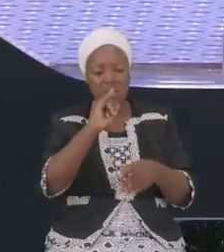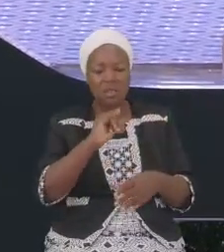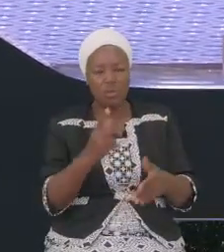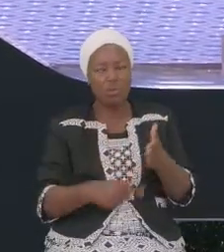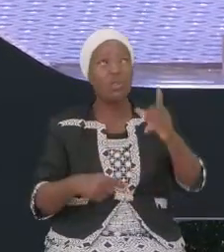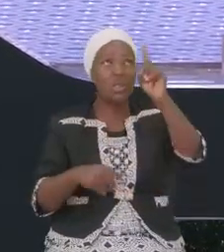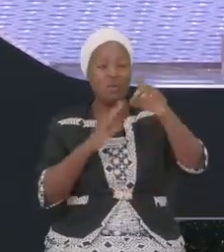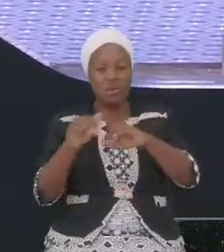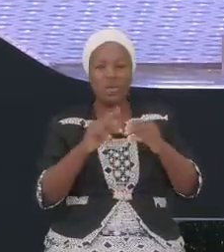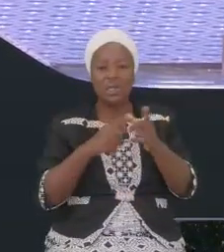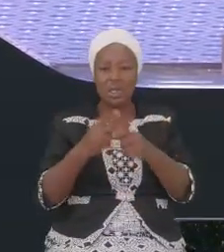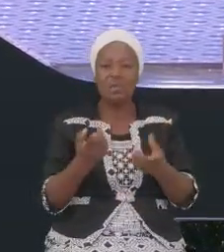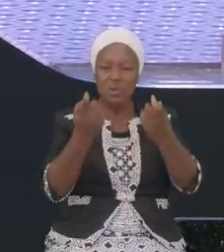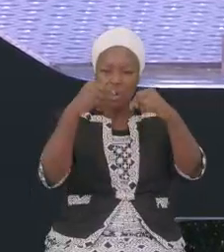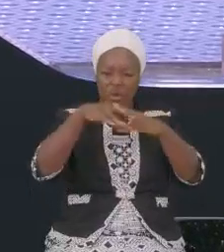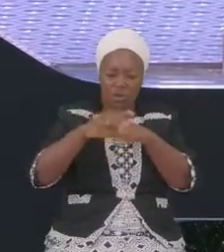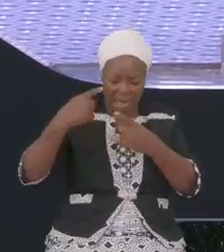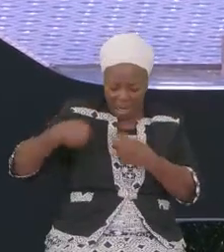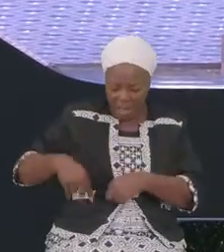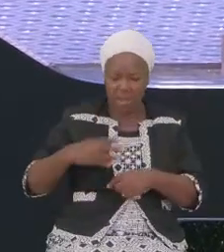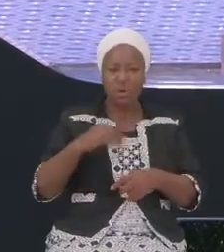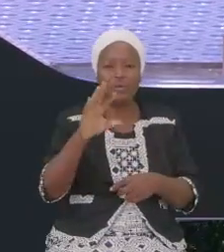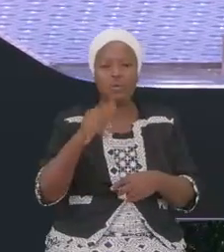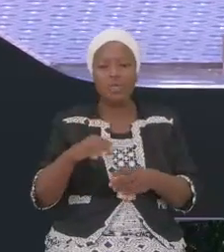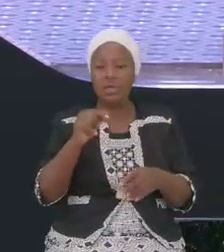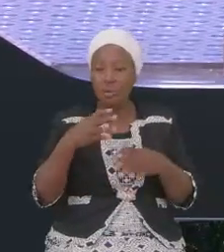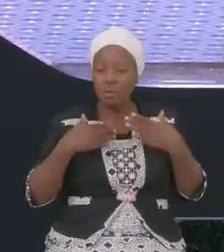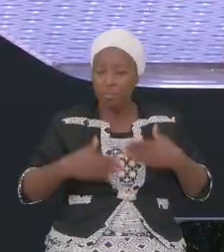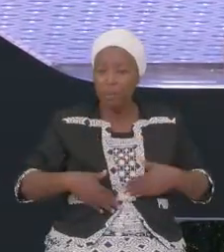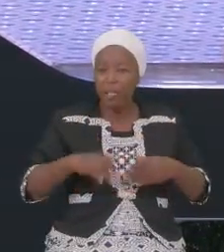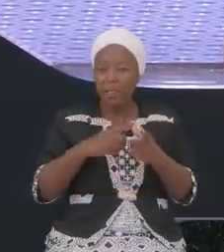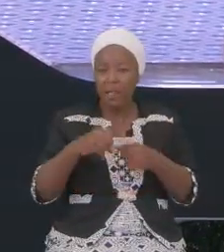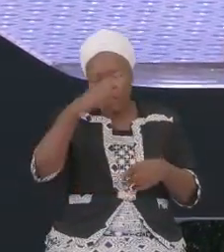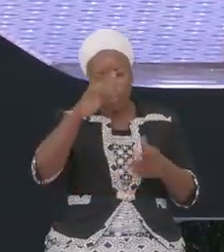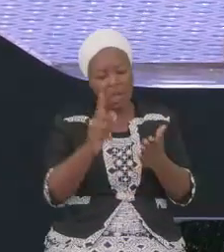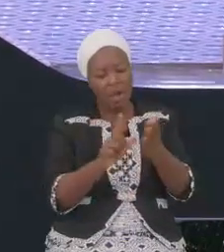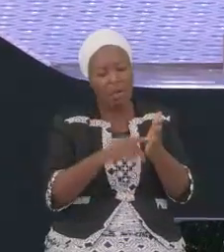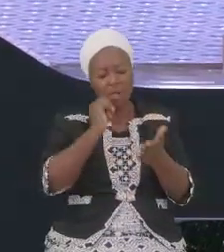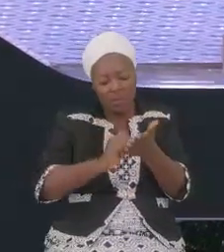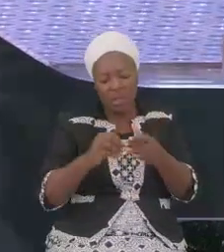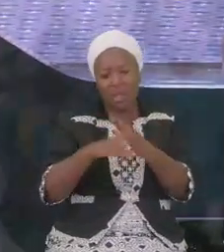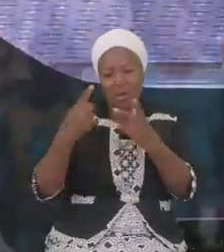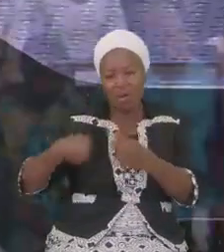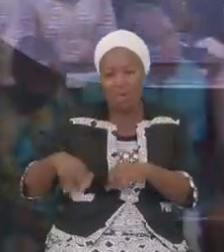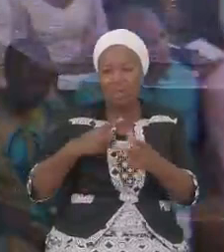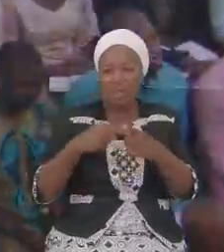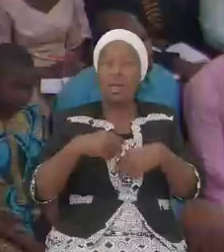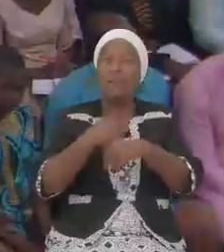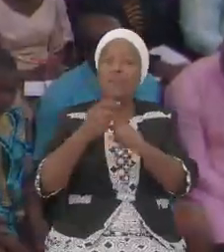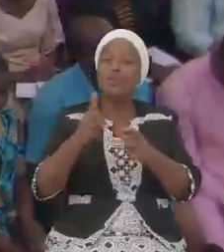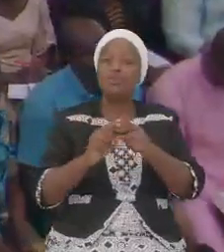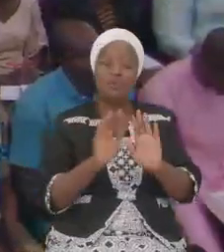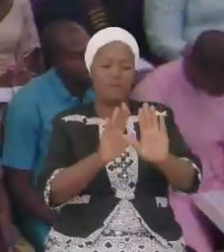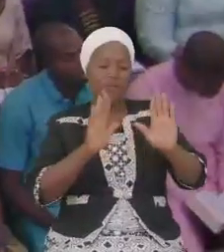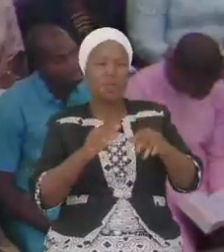depth of your heart, because the law is reaching in your heart. He says, He'll make you to fear Him forever